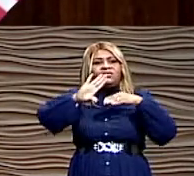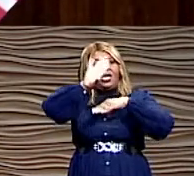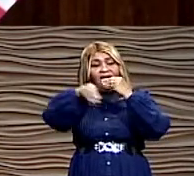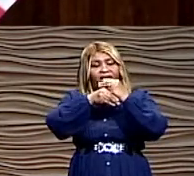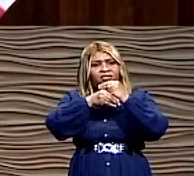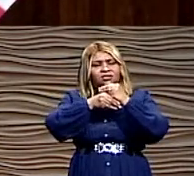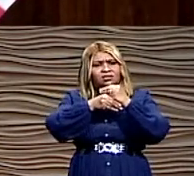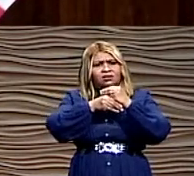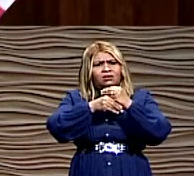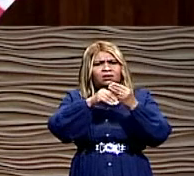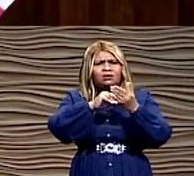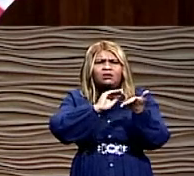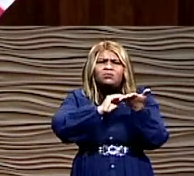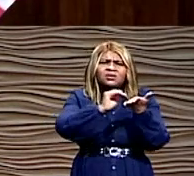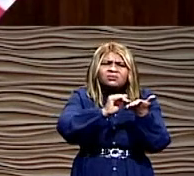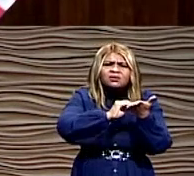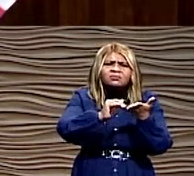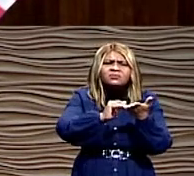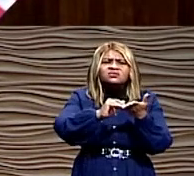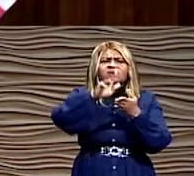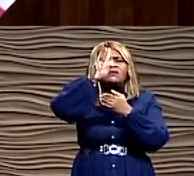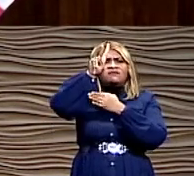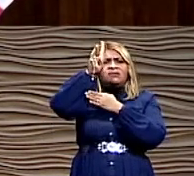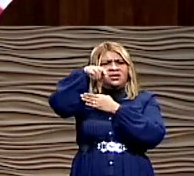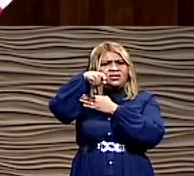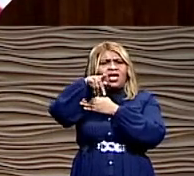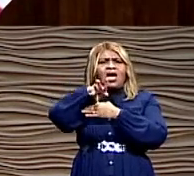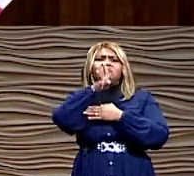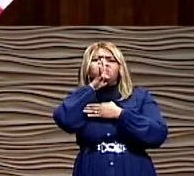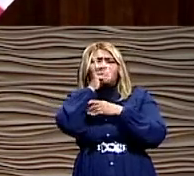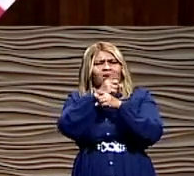me. Miss Vice President,